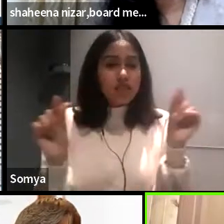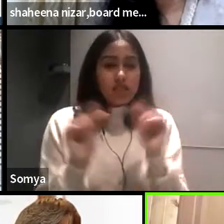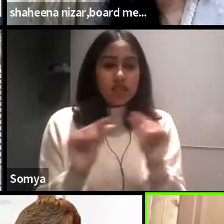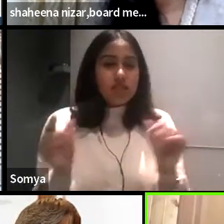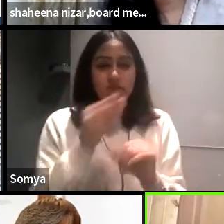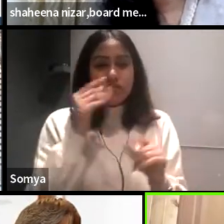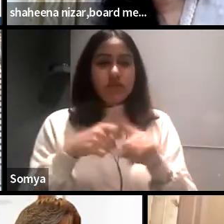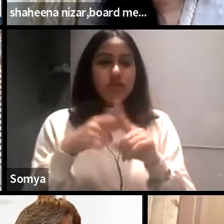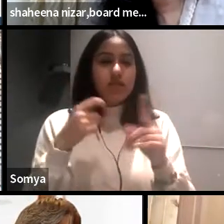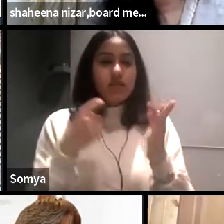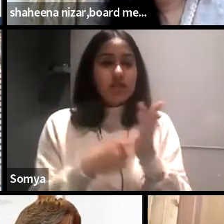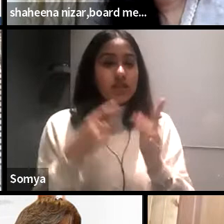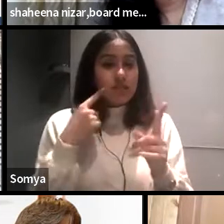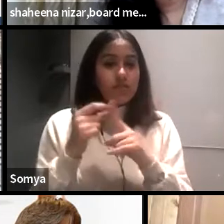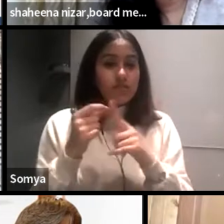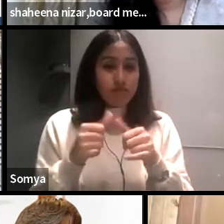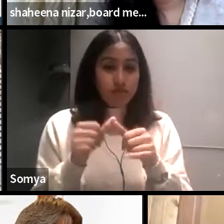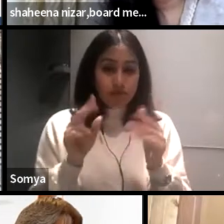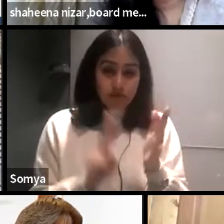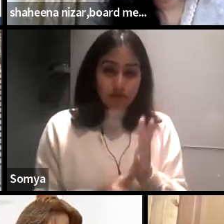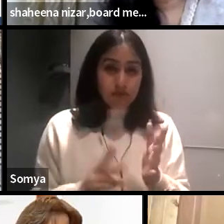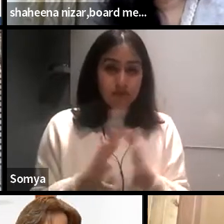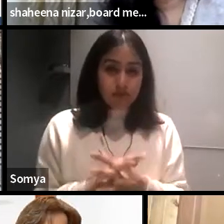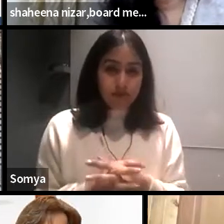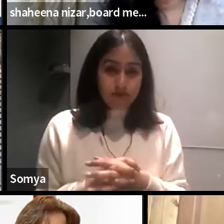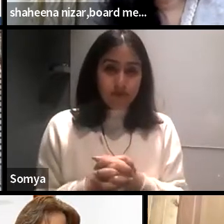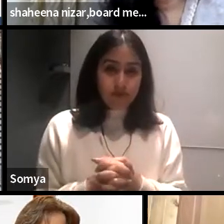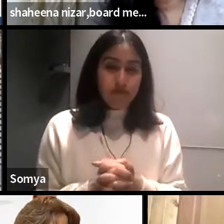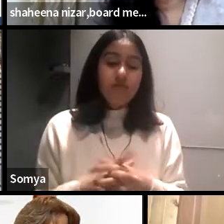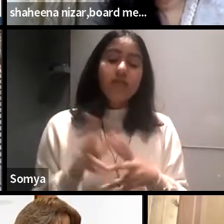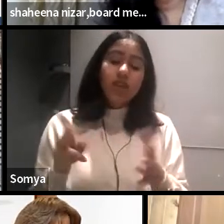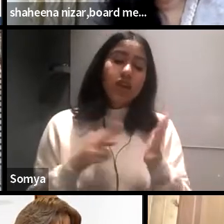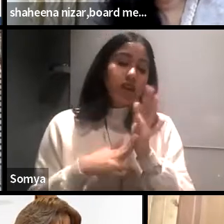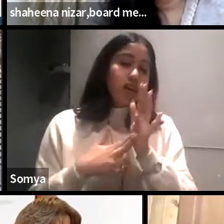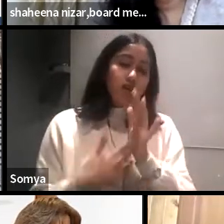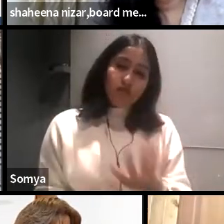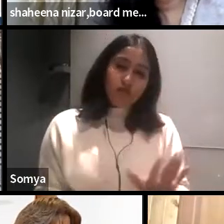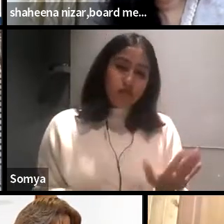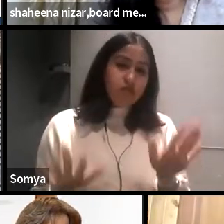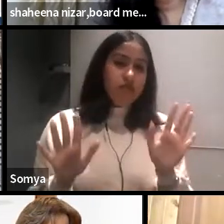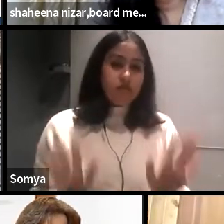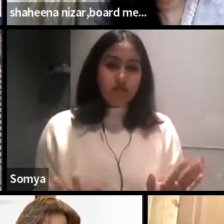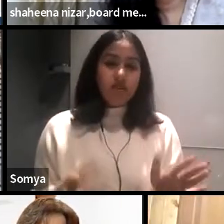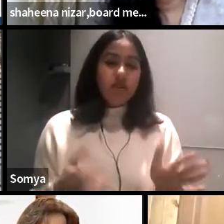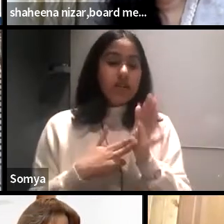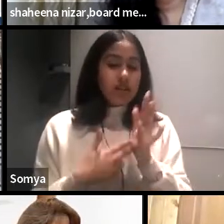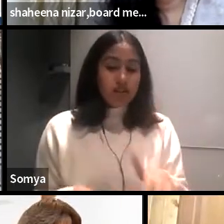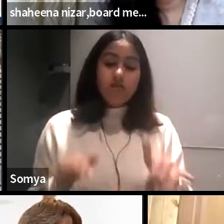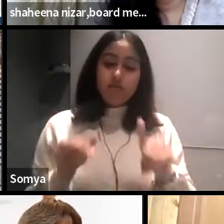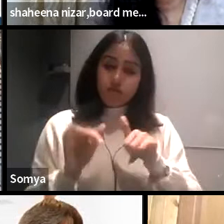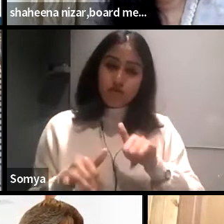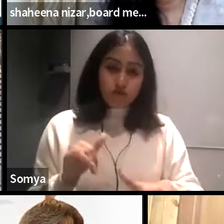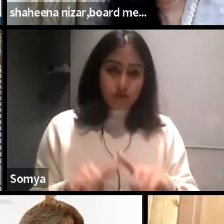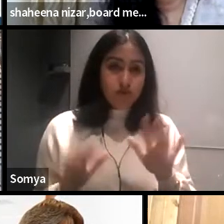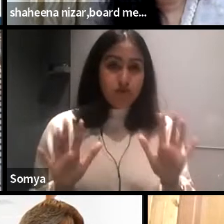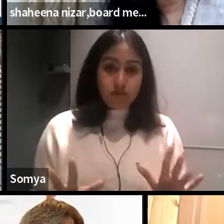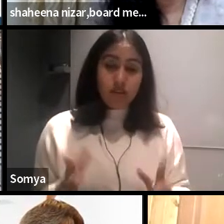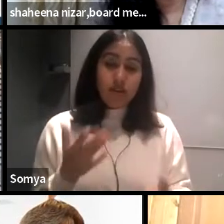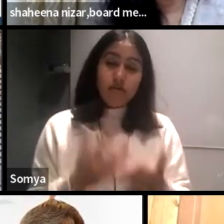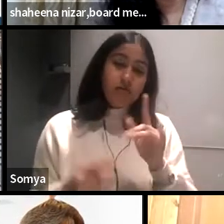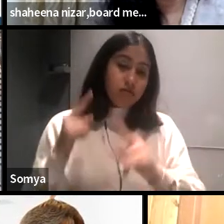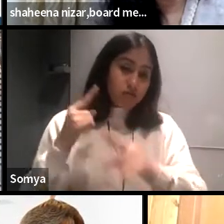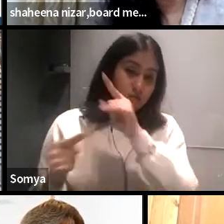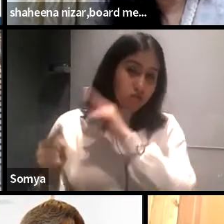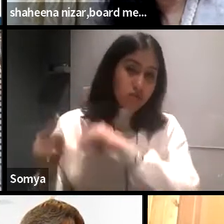Kripan? Yeah, I think it's very natural, particularly considering the historical